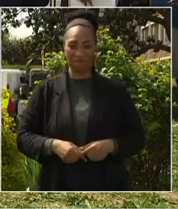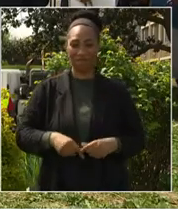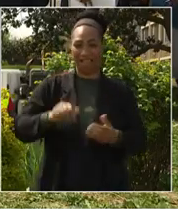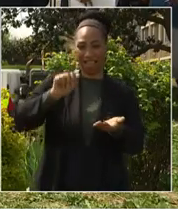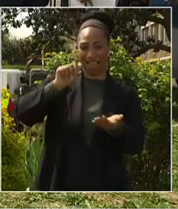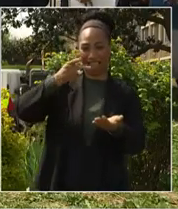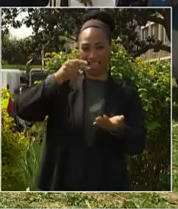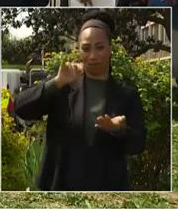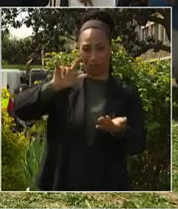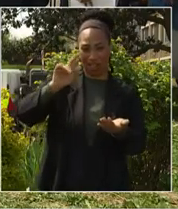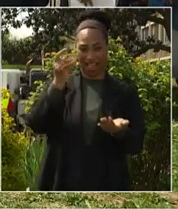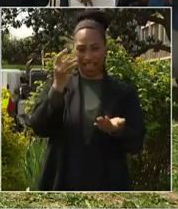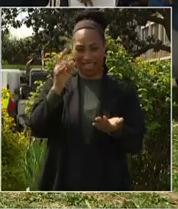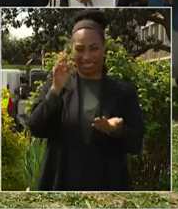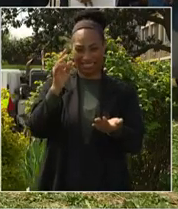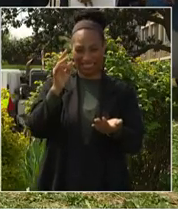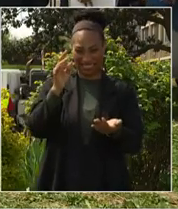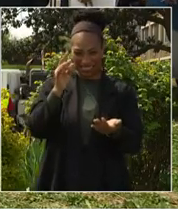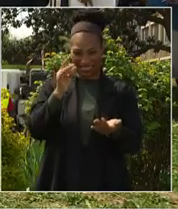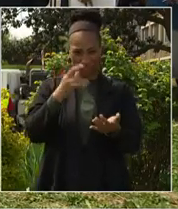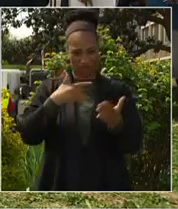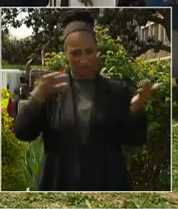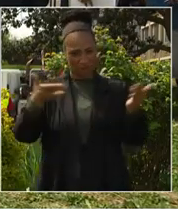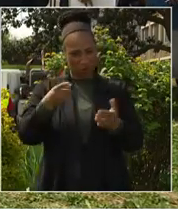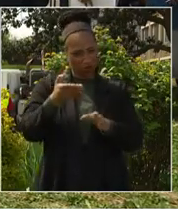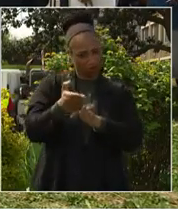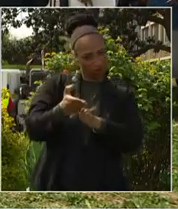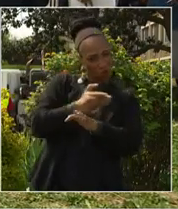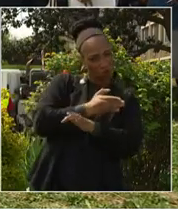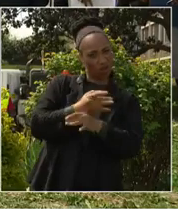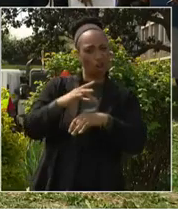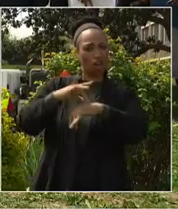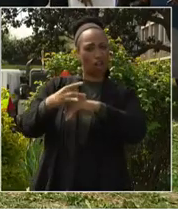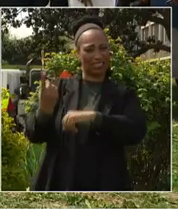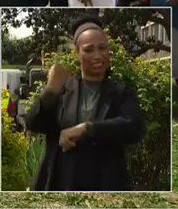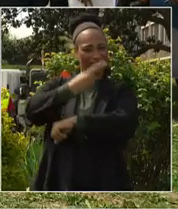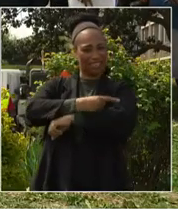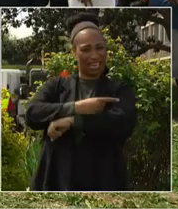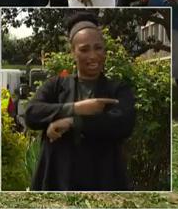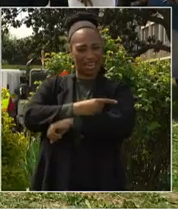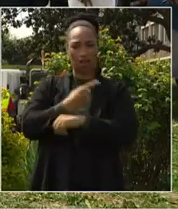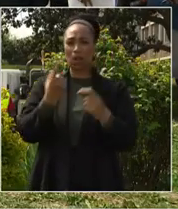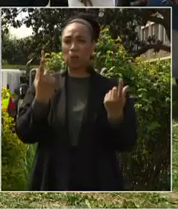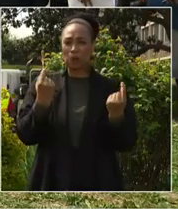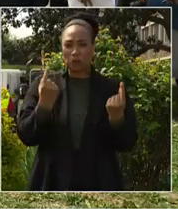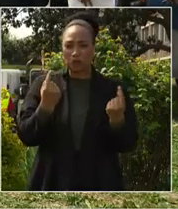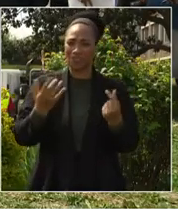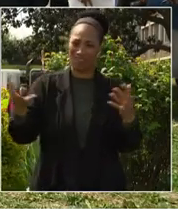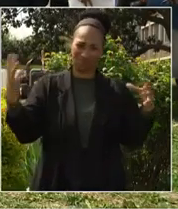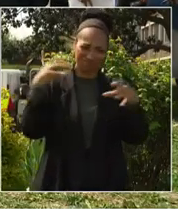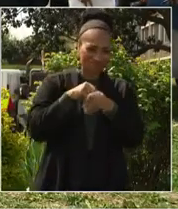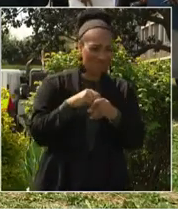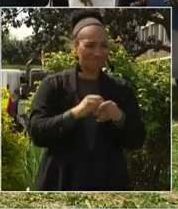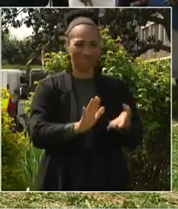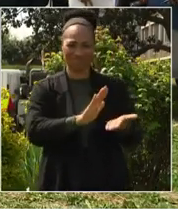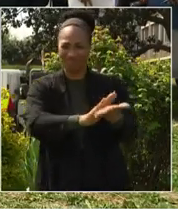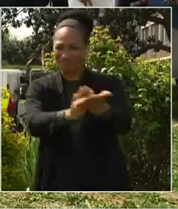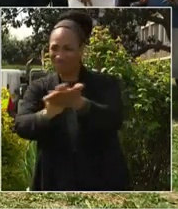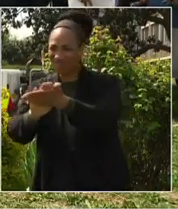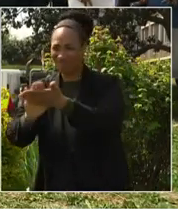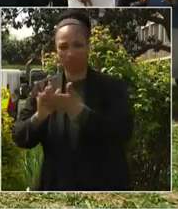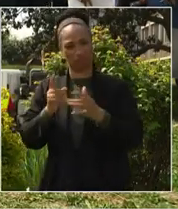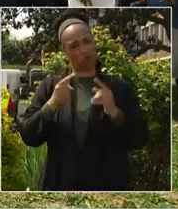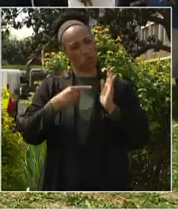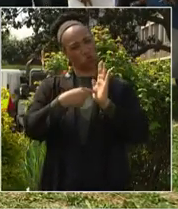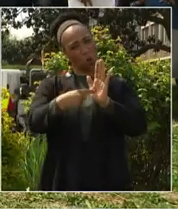8 wards, all neighbors will come together to help keep our communities clean. And we have a lot